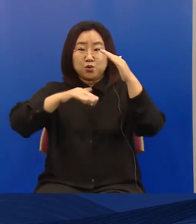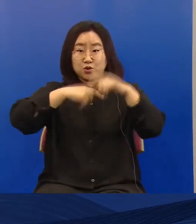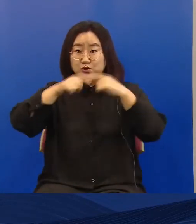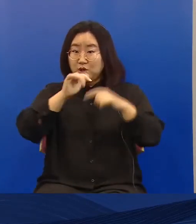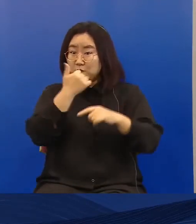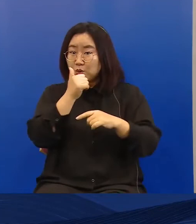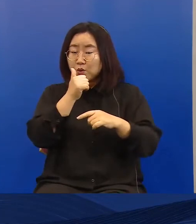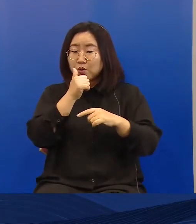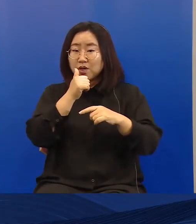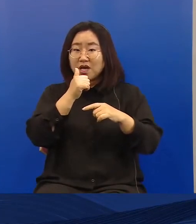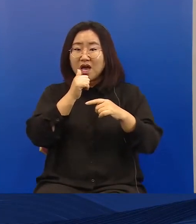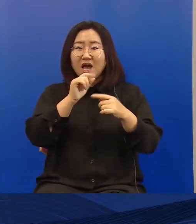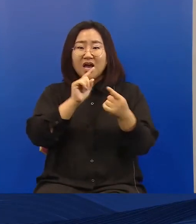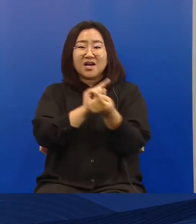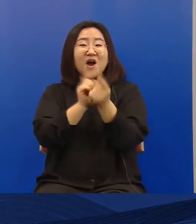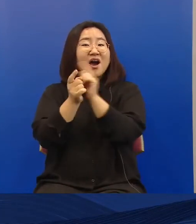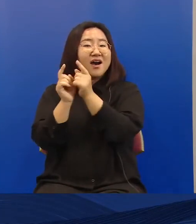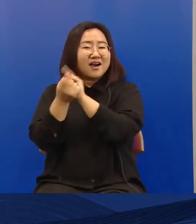well.